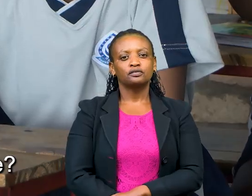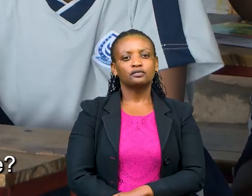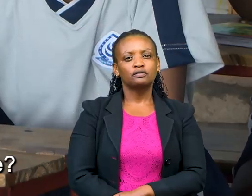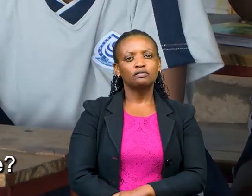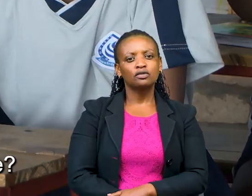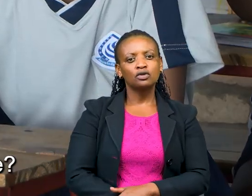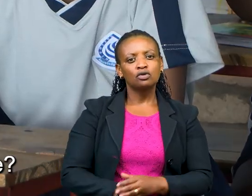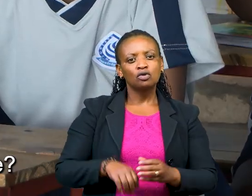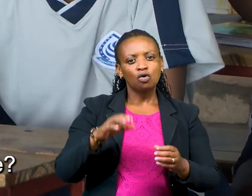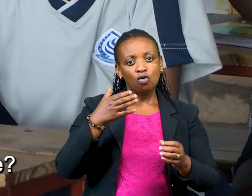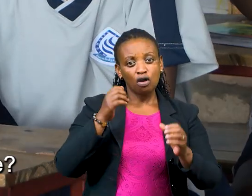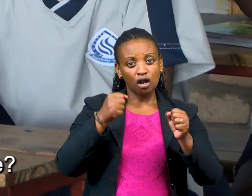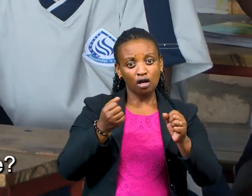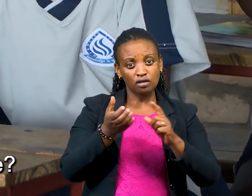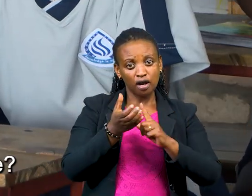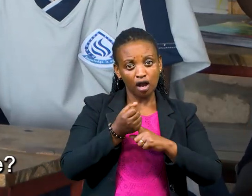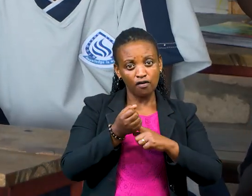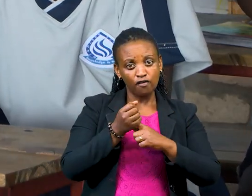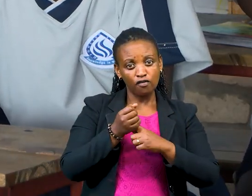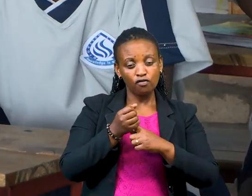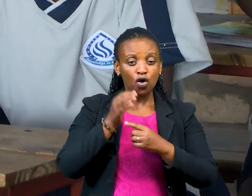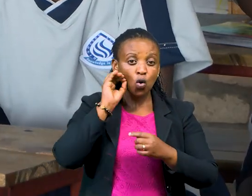Oh, may I have that orange, please?